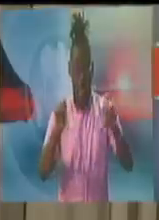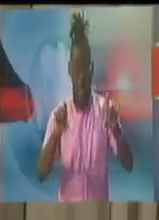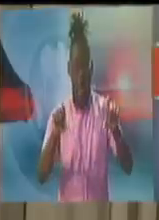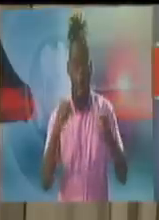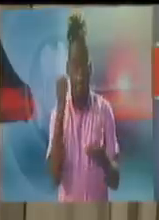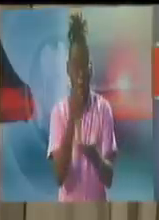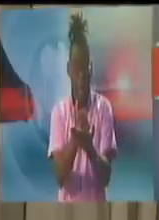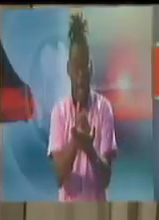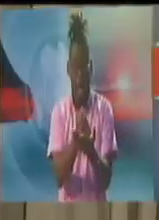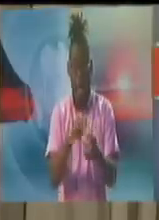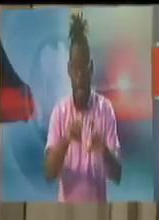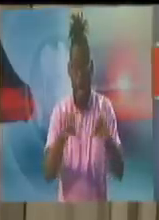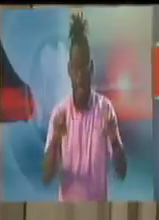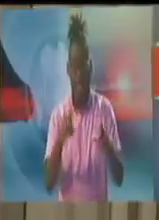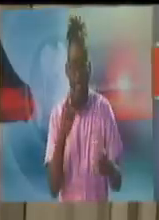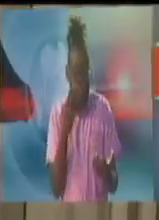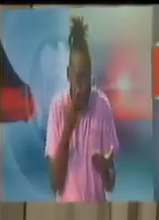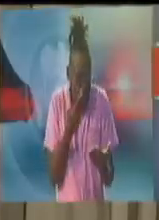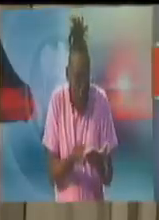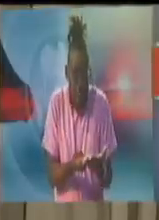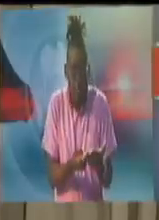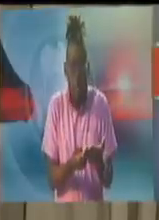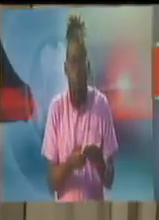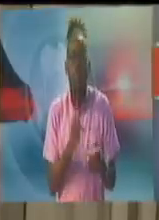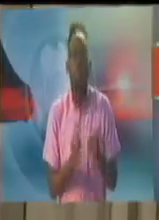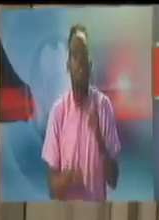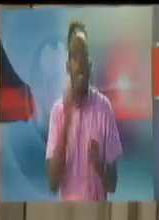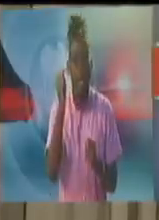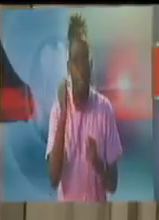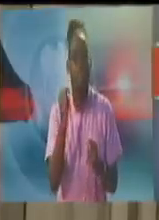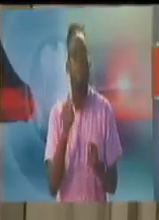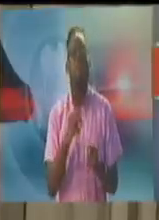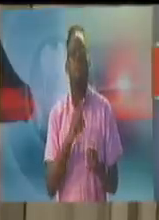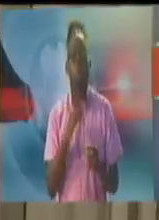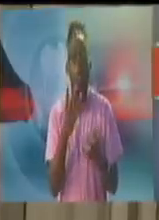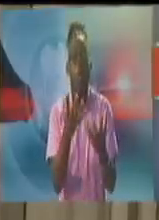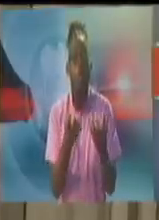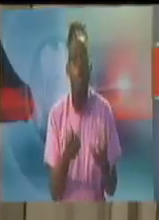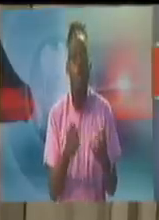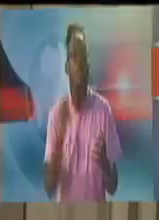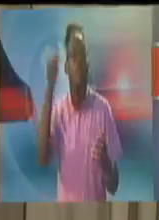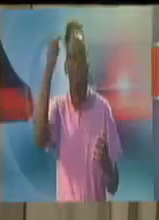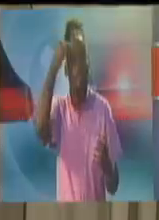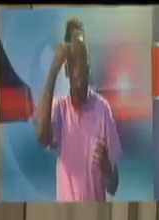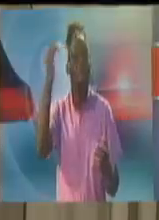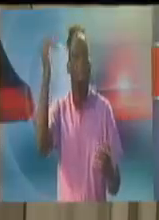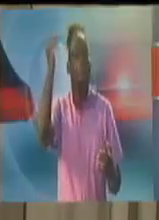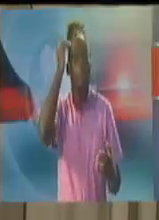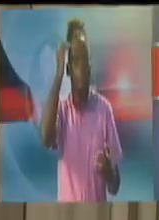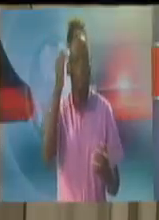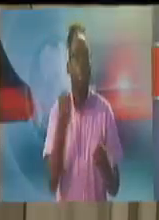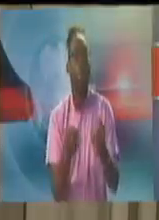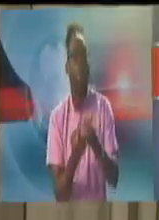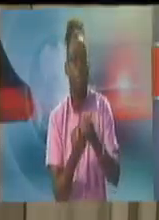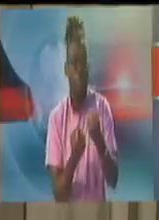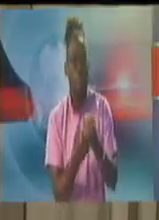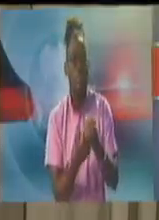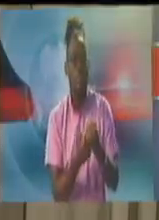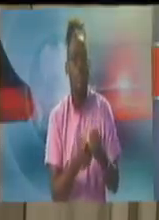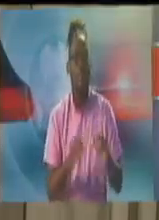topped up in Trinidad, etc. But they wanted us, the government, to know that they supported our measures, that their family member had passed